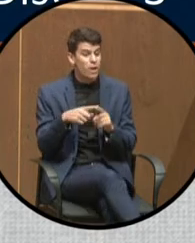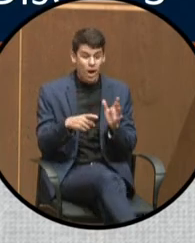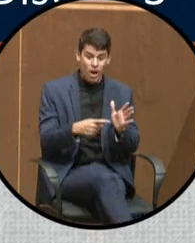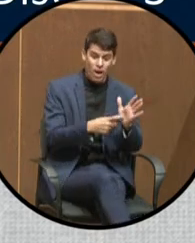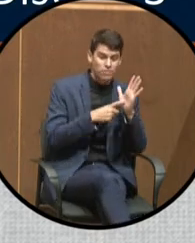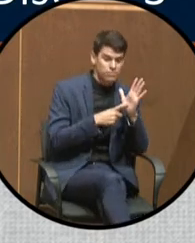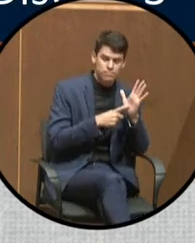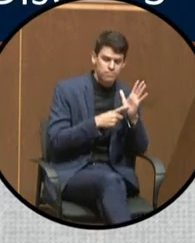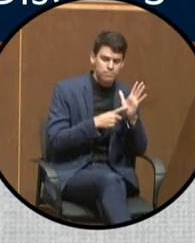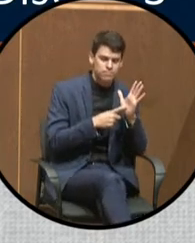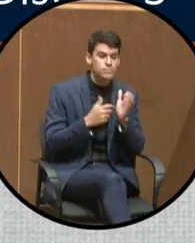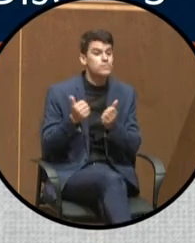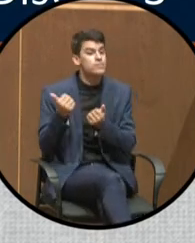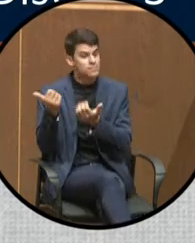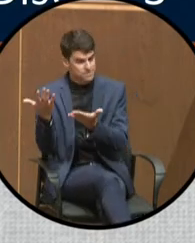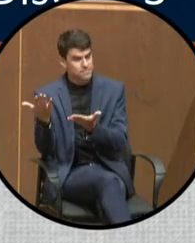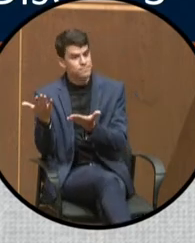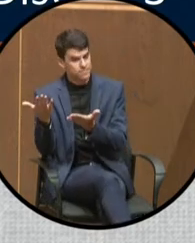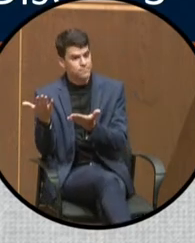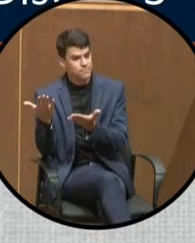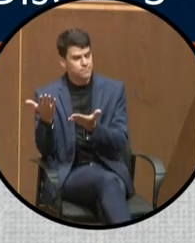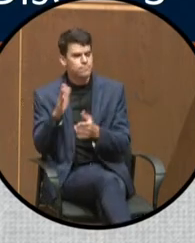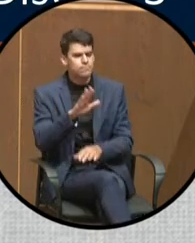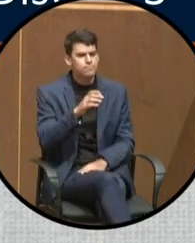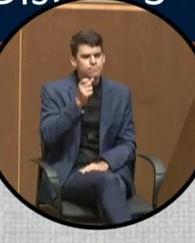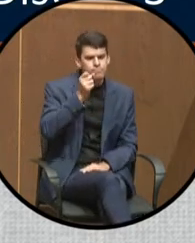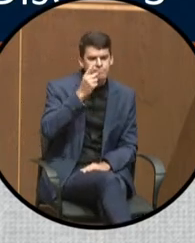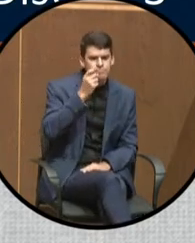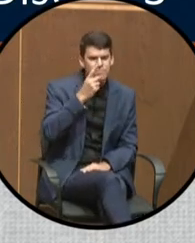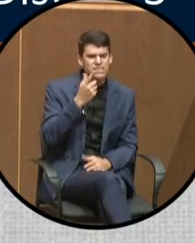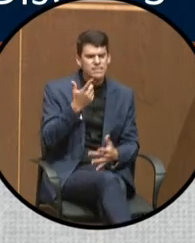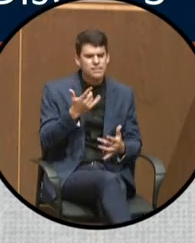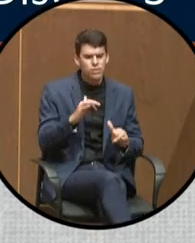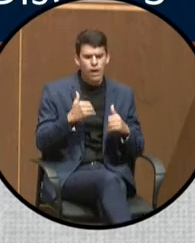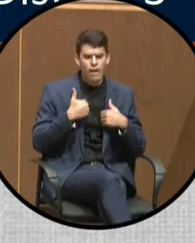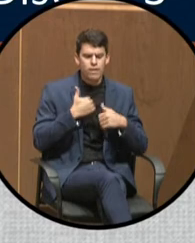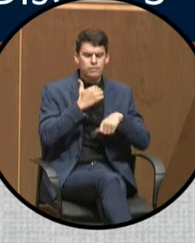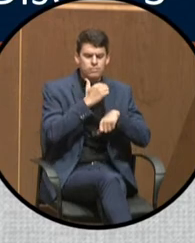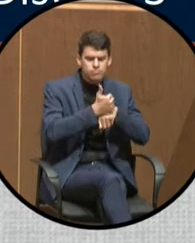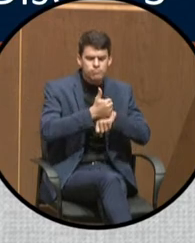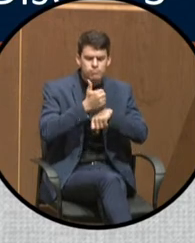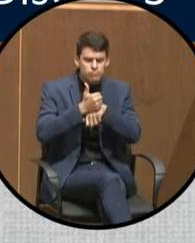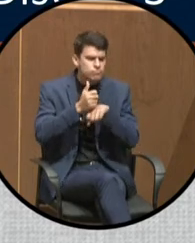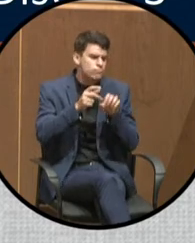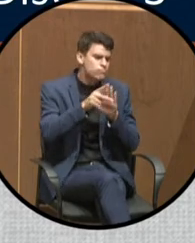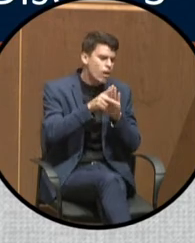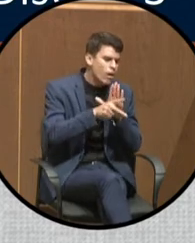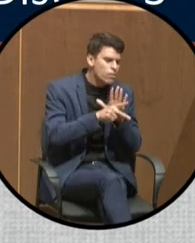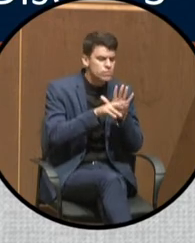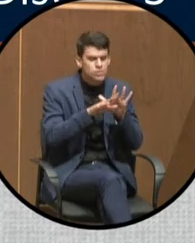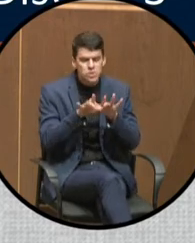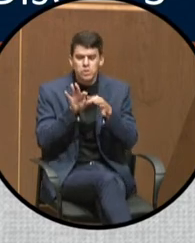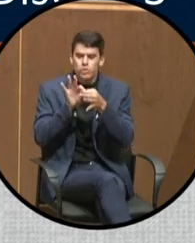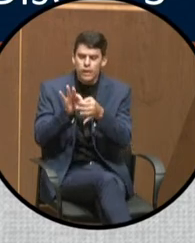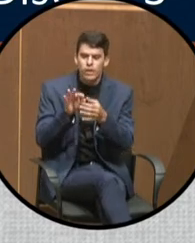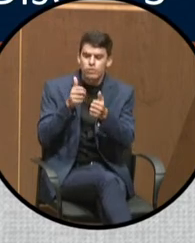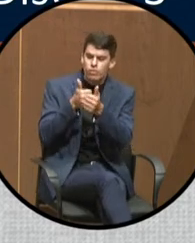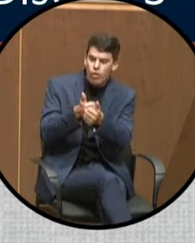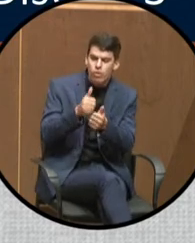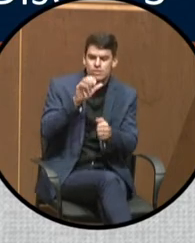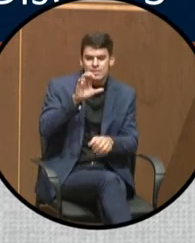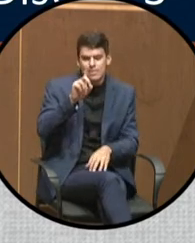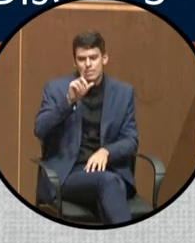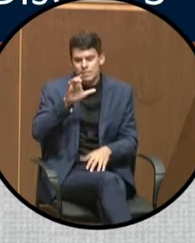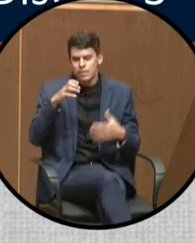mandate. Understand that there will still be systems in place in conjunction with the Department of Health and the